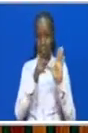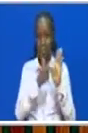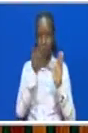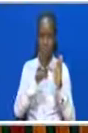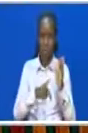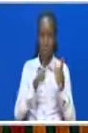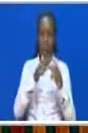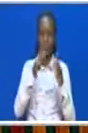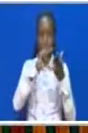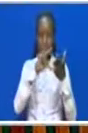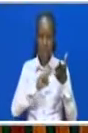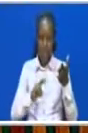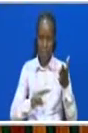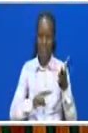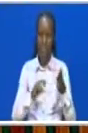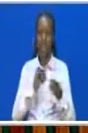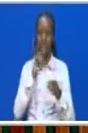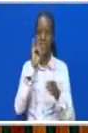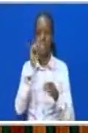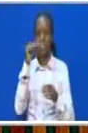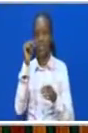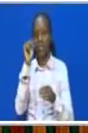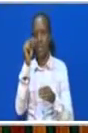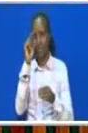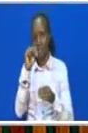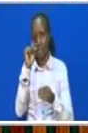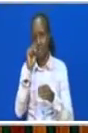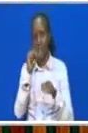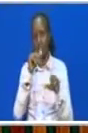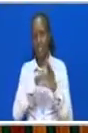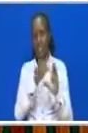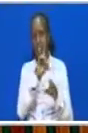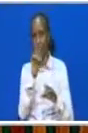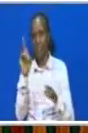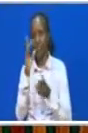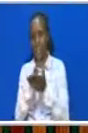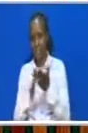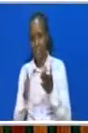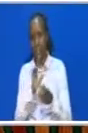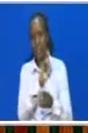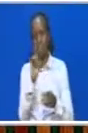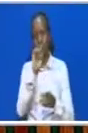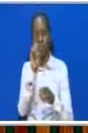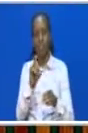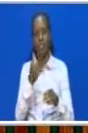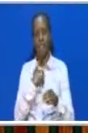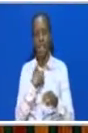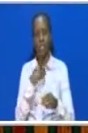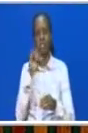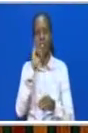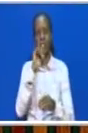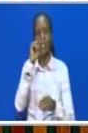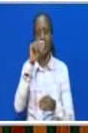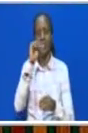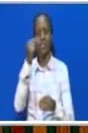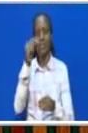to read the instructions given in each part. Each question has an instruction, and